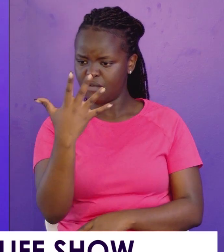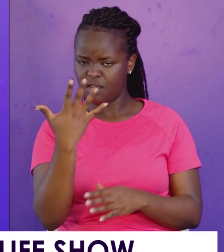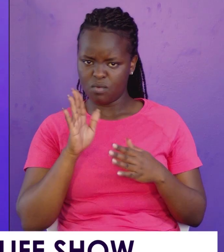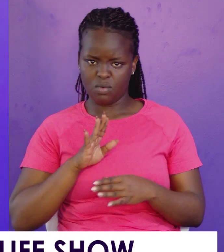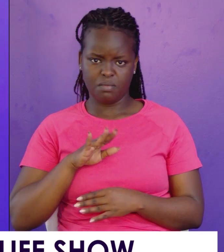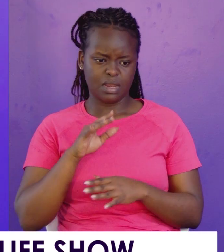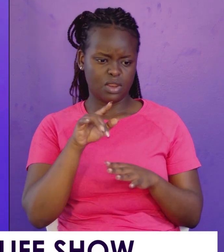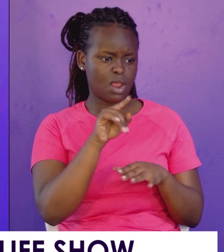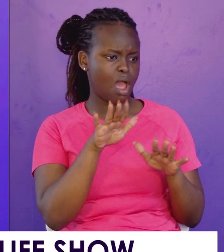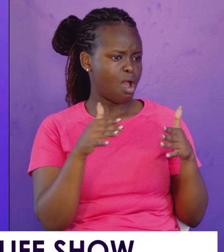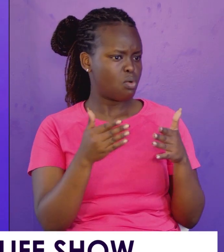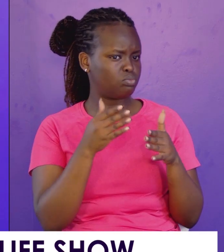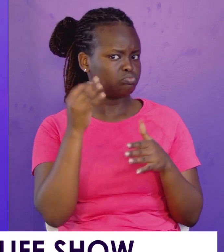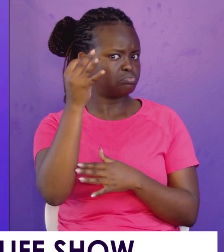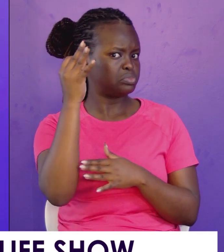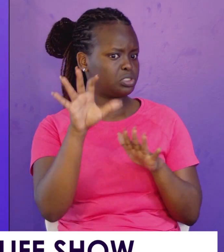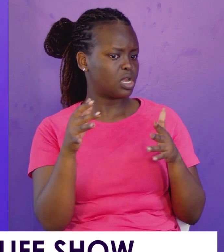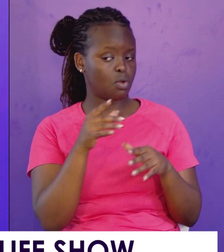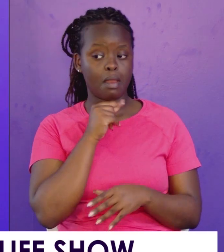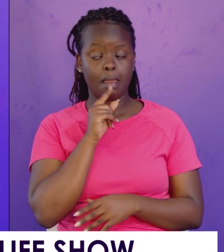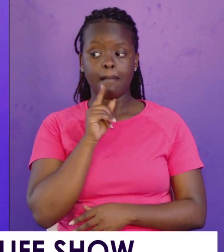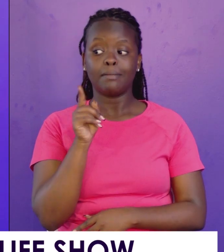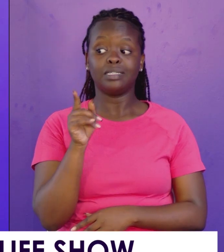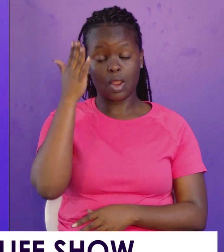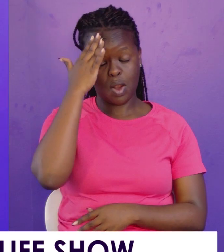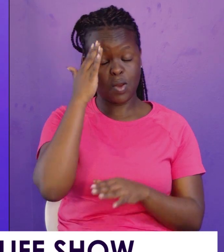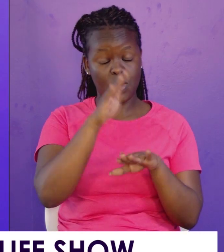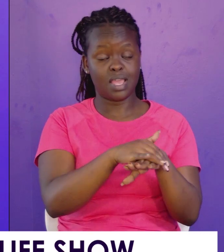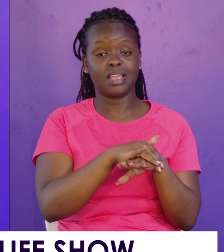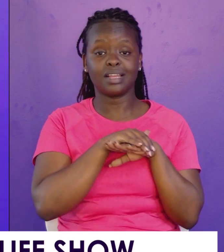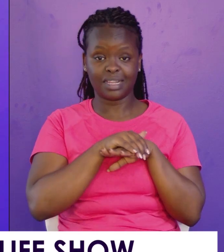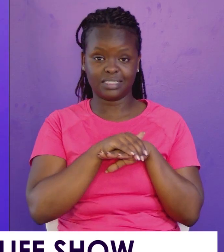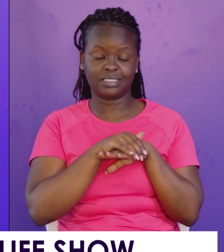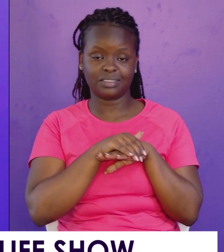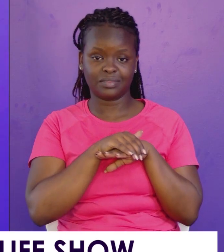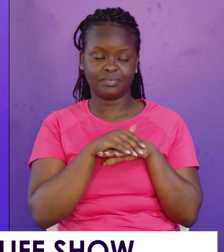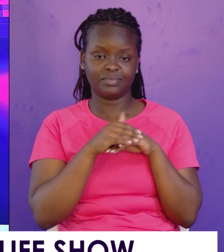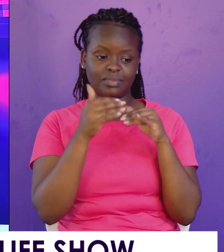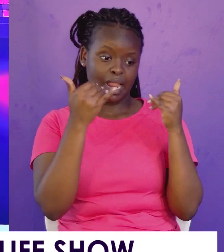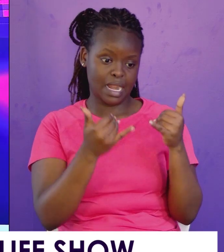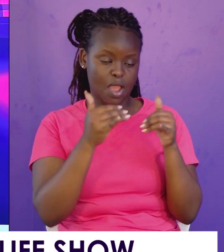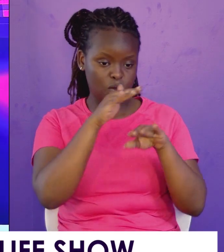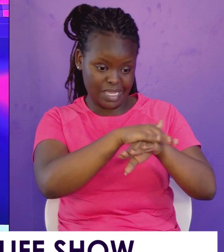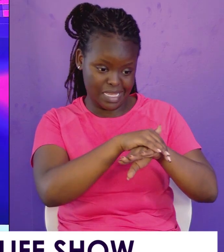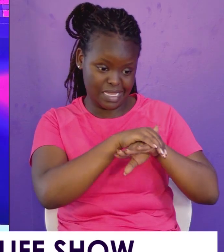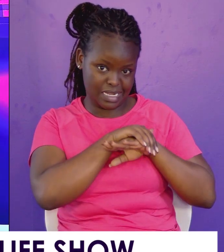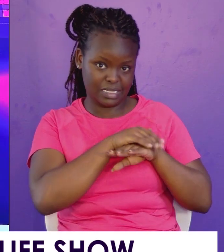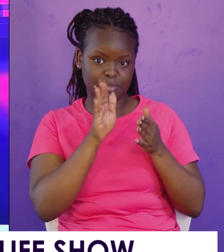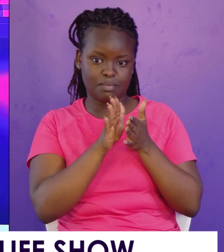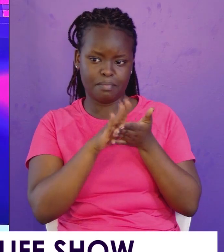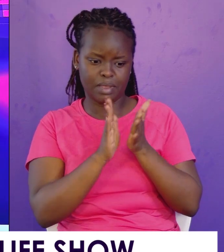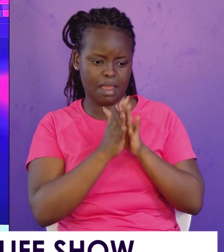was that sermon? Said, hey, huyo kijana anajua kizungu. You get the point. Now the kizunguness becomes